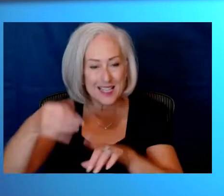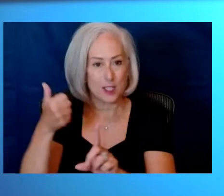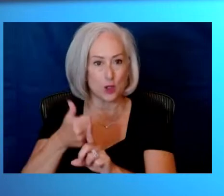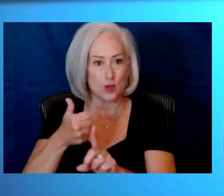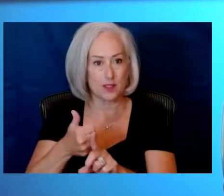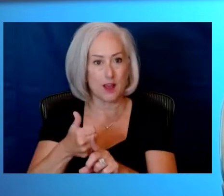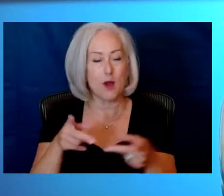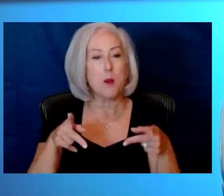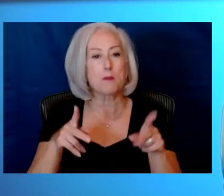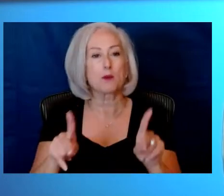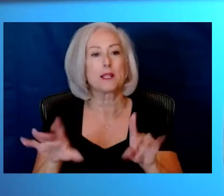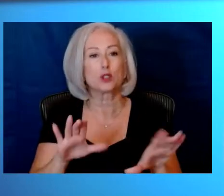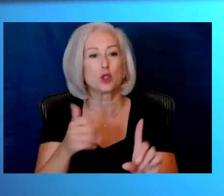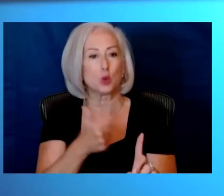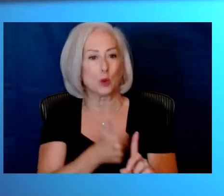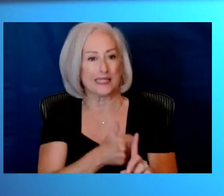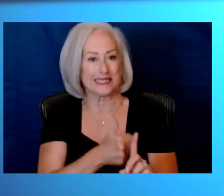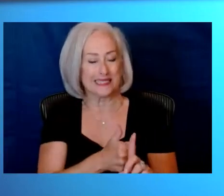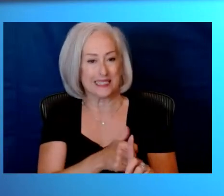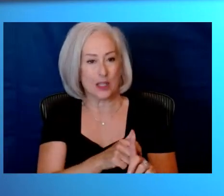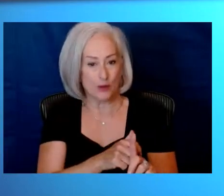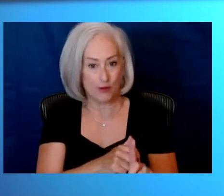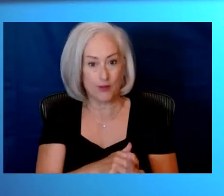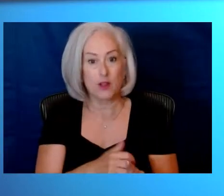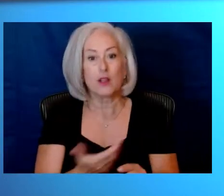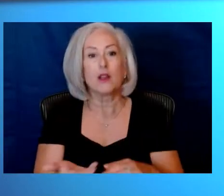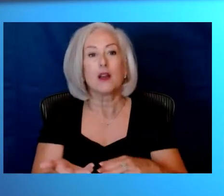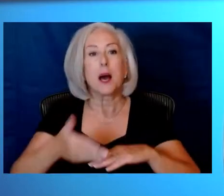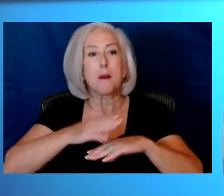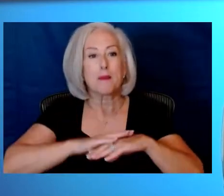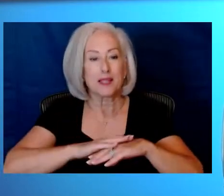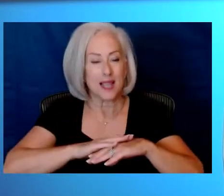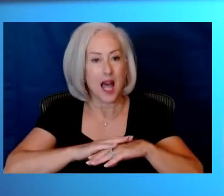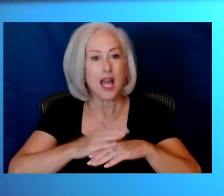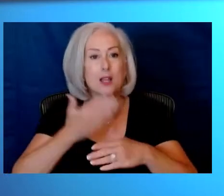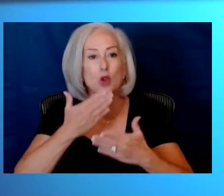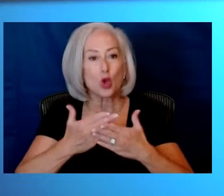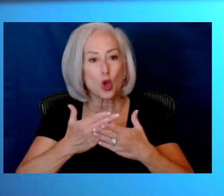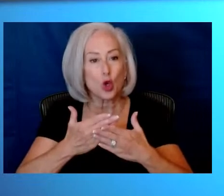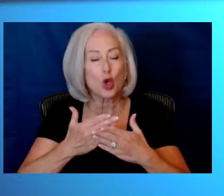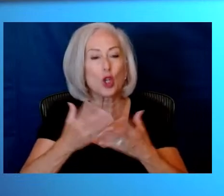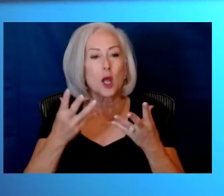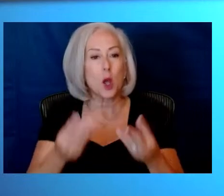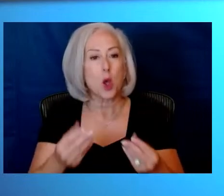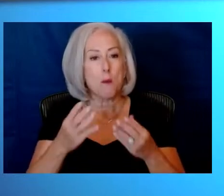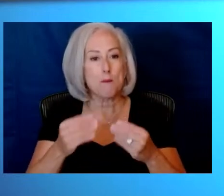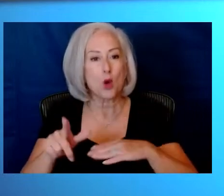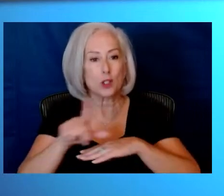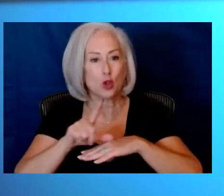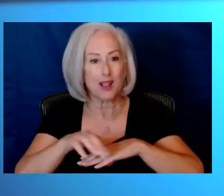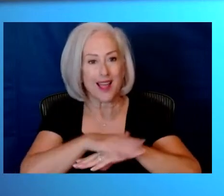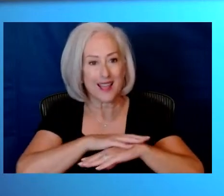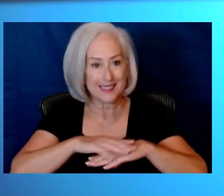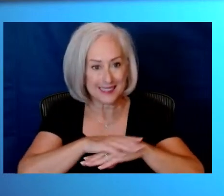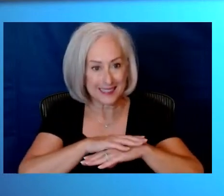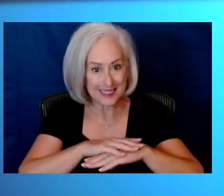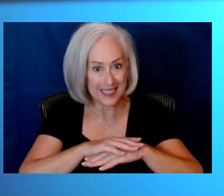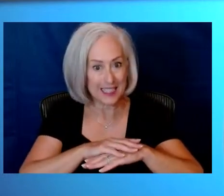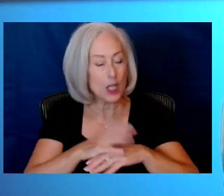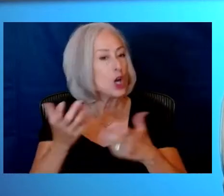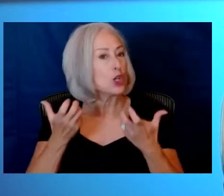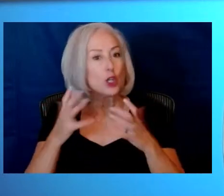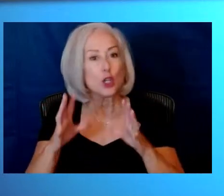a good moisturizer, not a very thick type of moisturizer that will in fact hold the heat in.